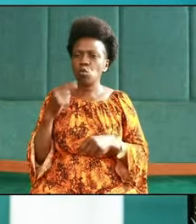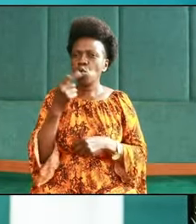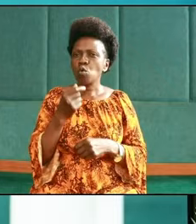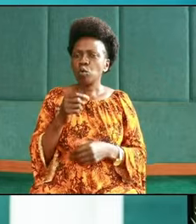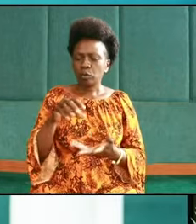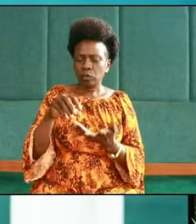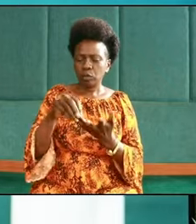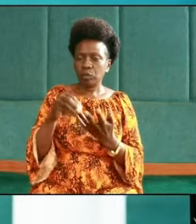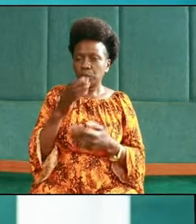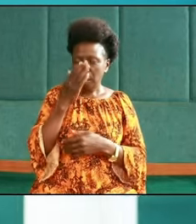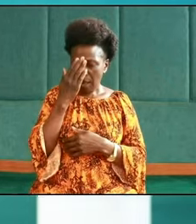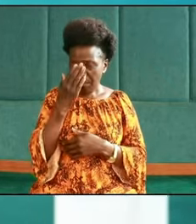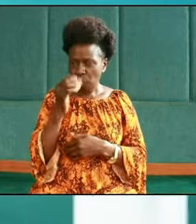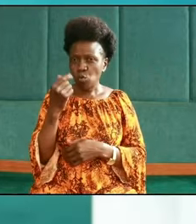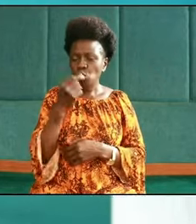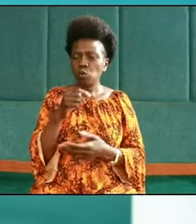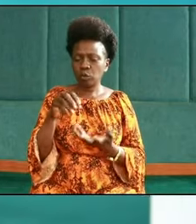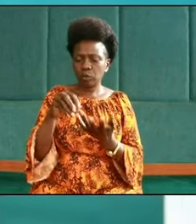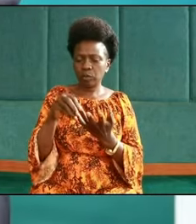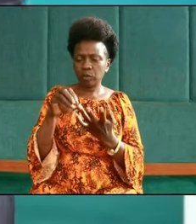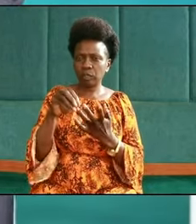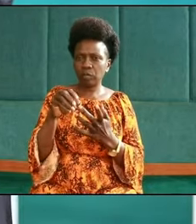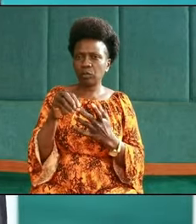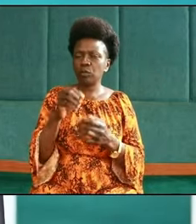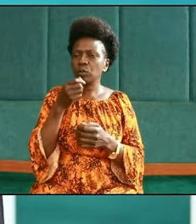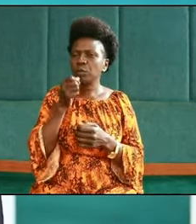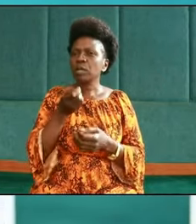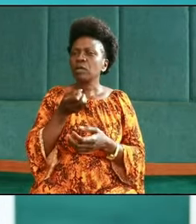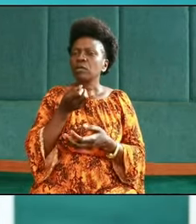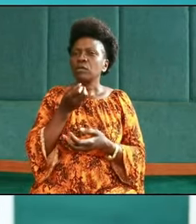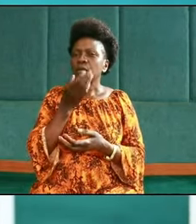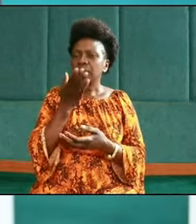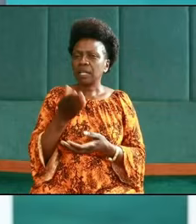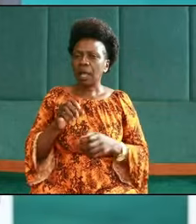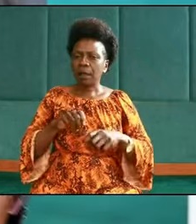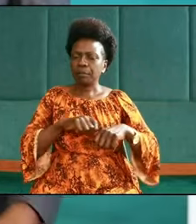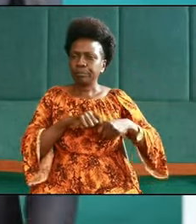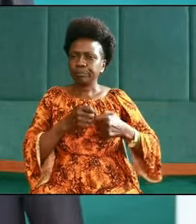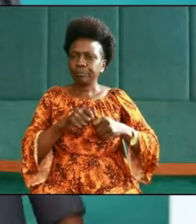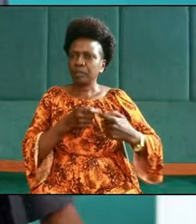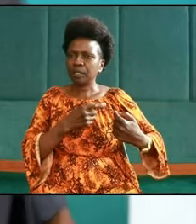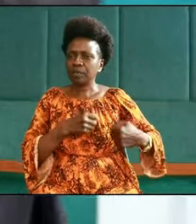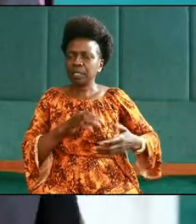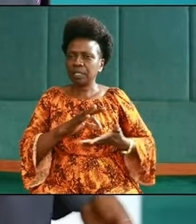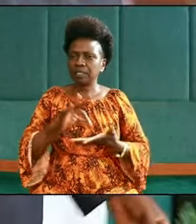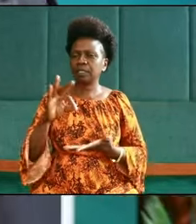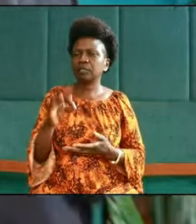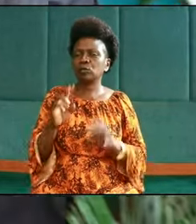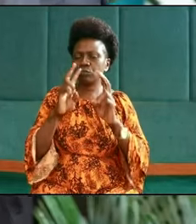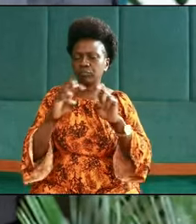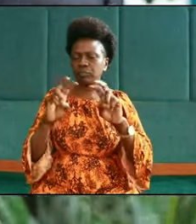humble to repent, who chooses to be contrite and broken in spirit to seek